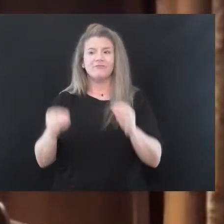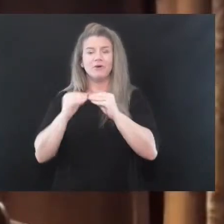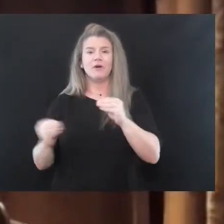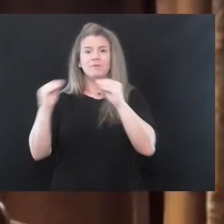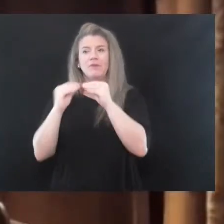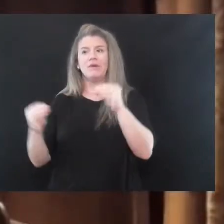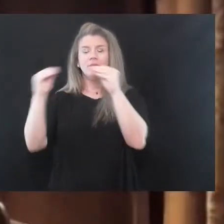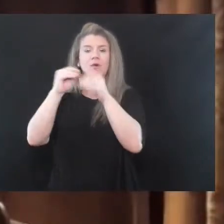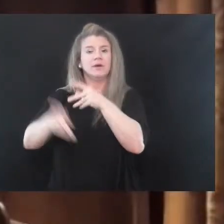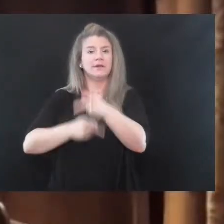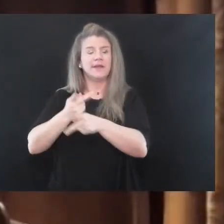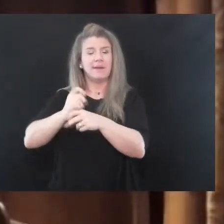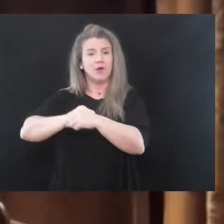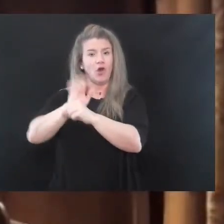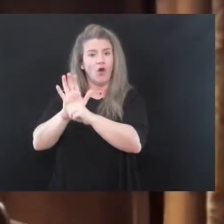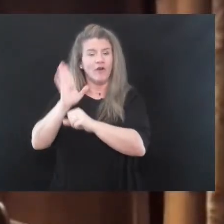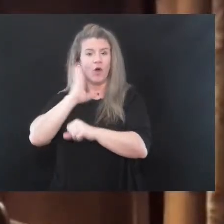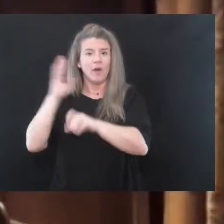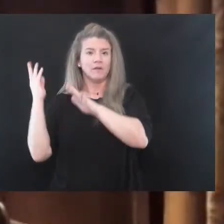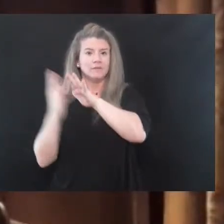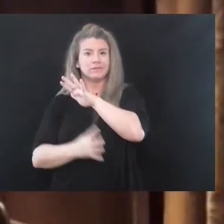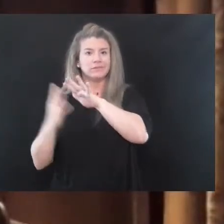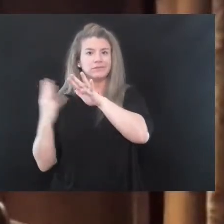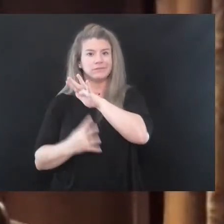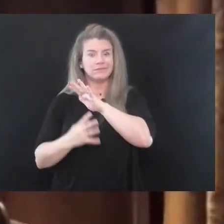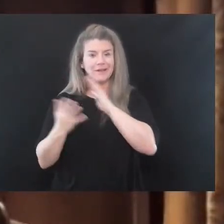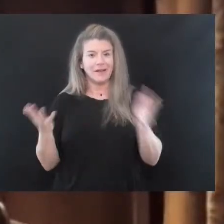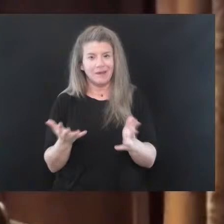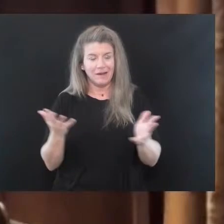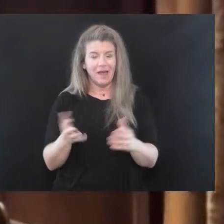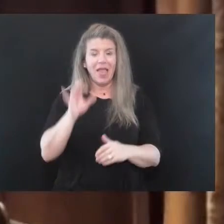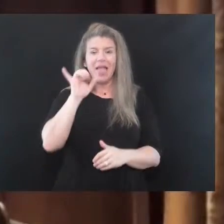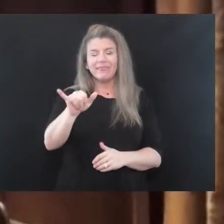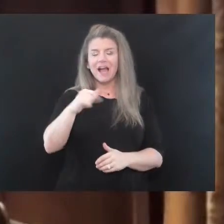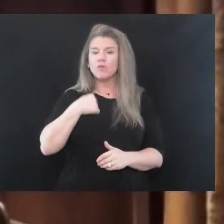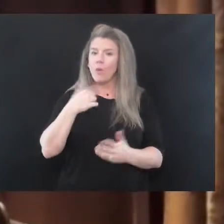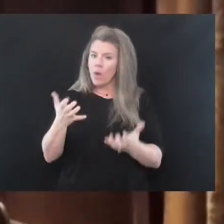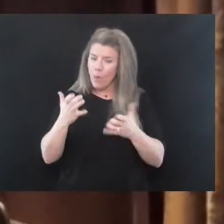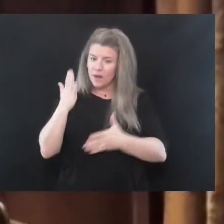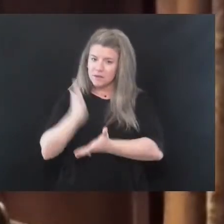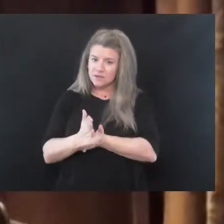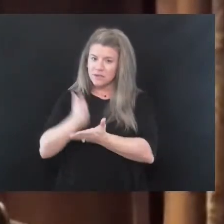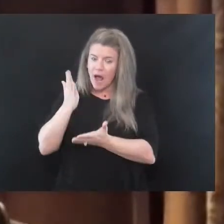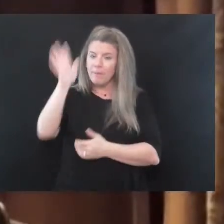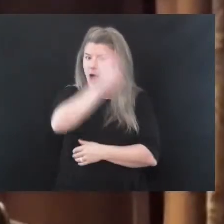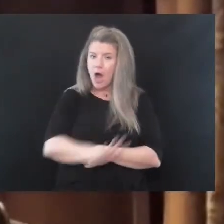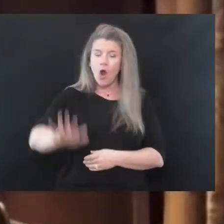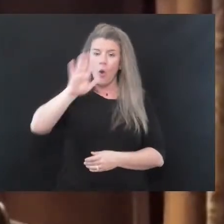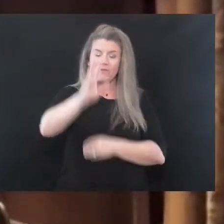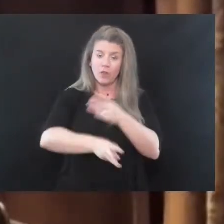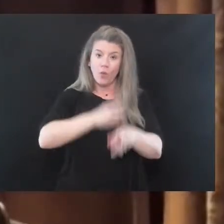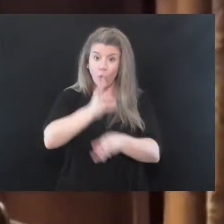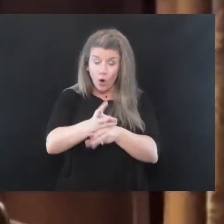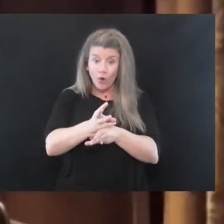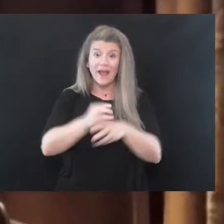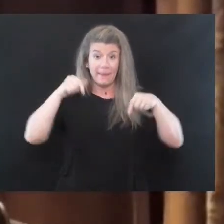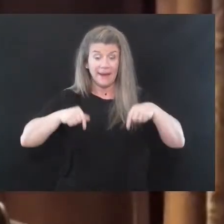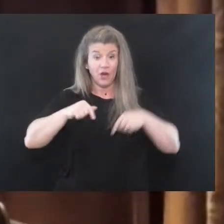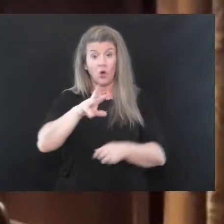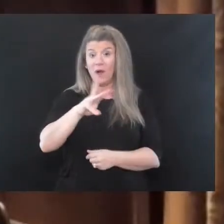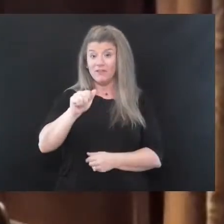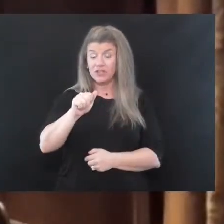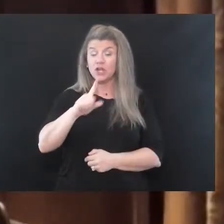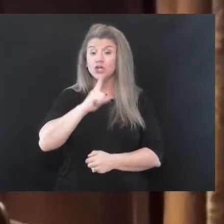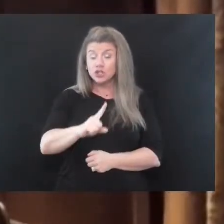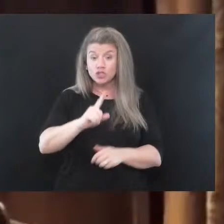deadlier forms of COVID-19. And that's what we're really concerned about around the world and in West Virginia.